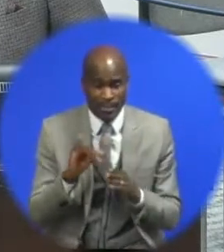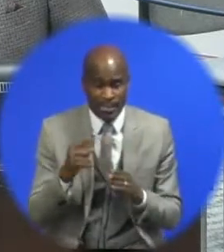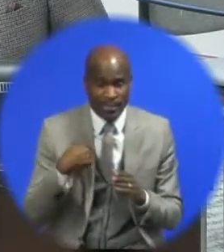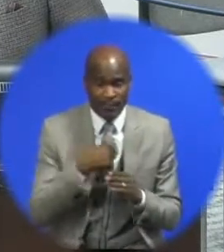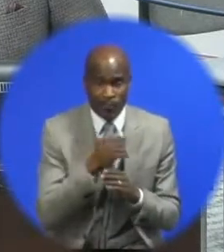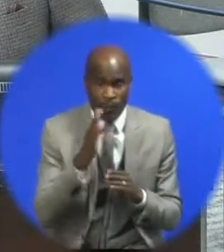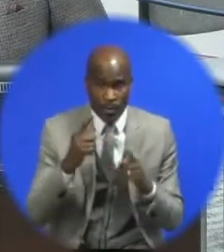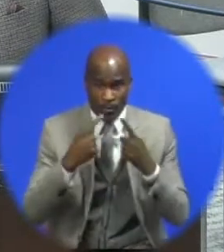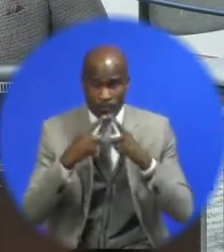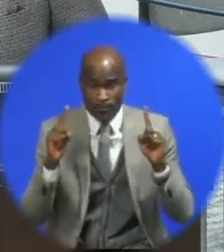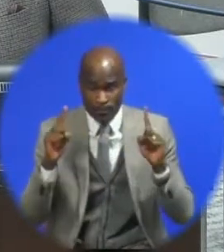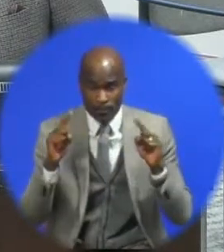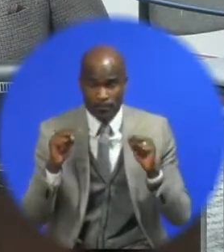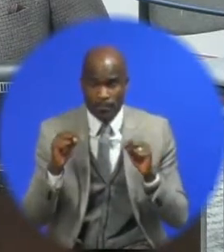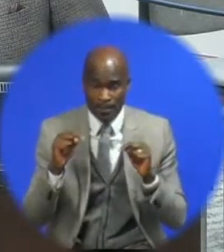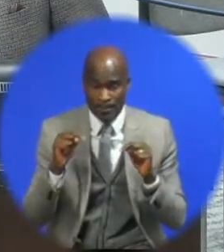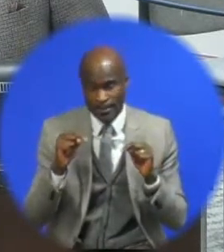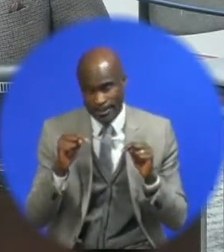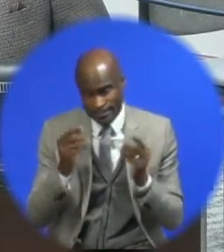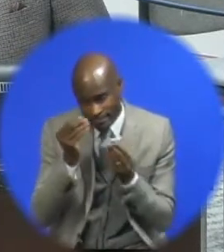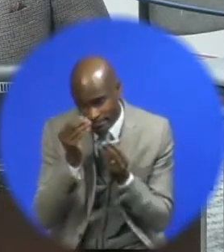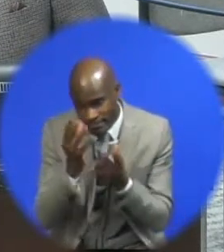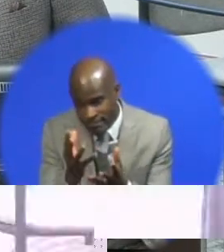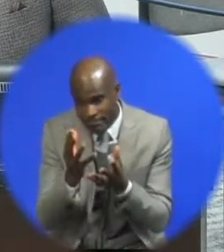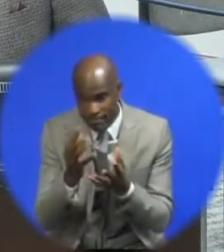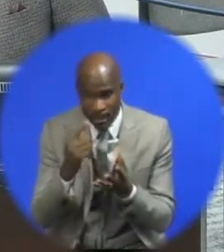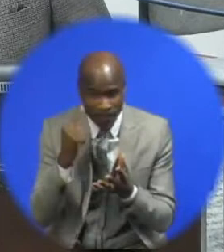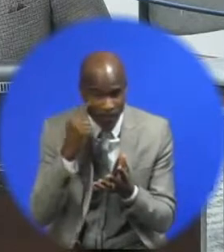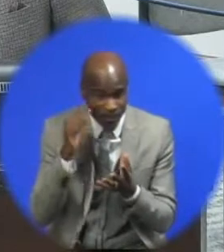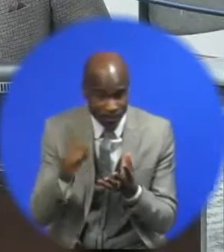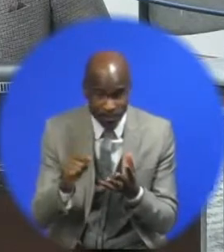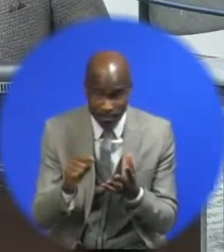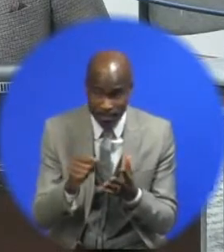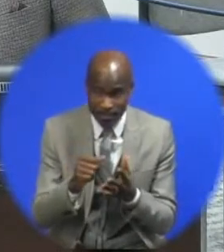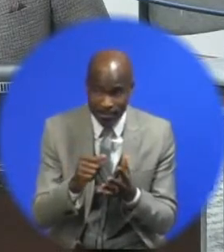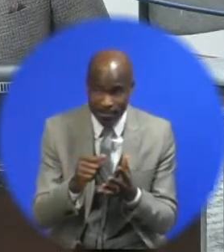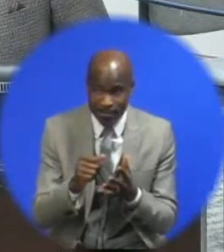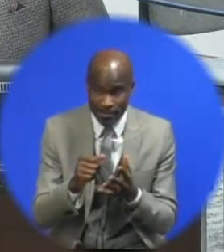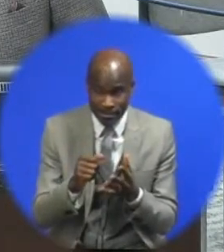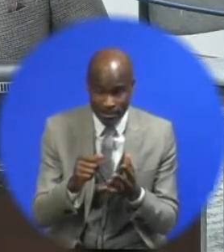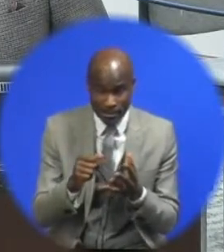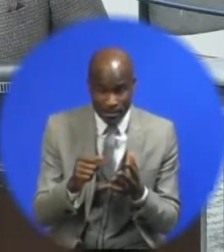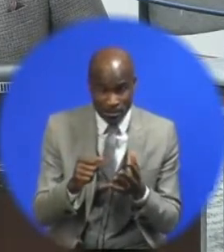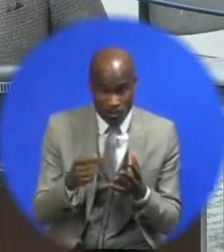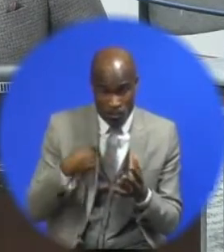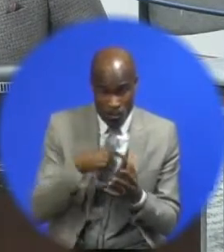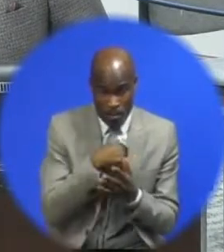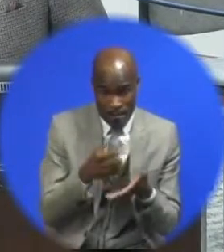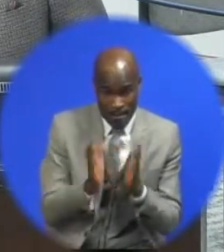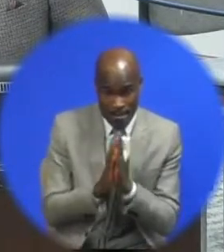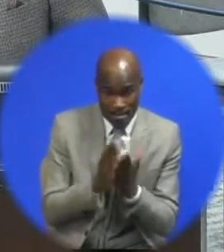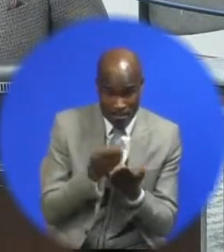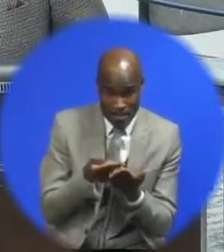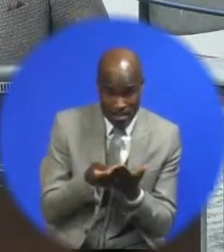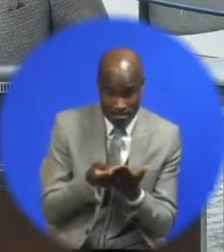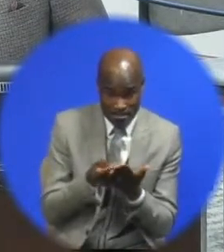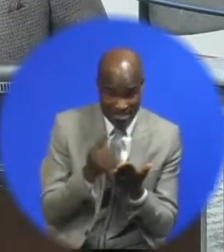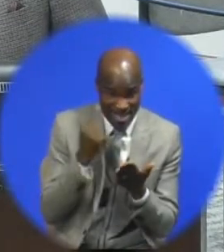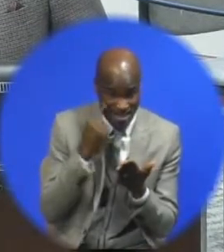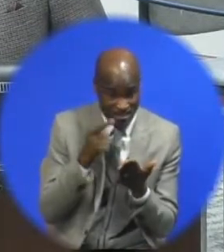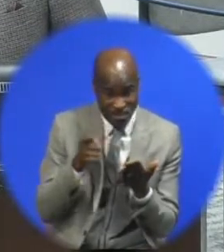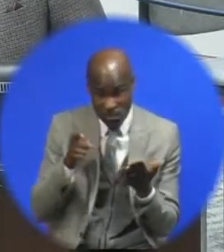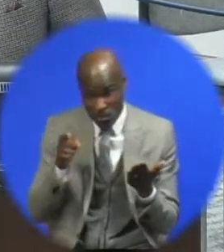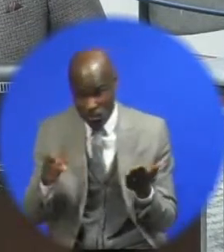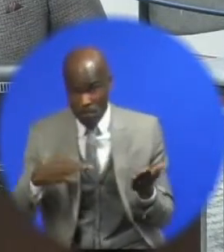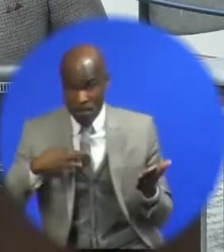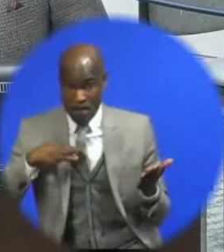you. We think you'll get more back than what we're asking you for with the money we're